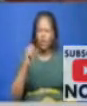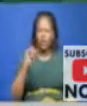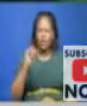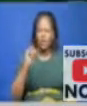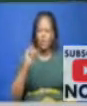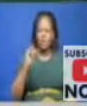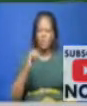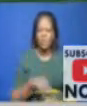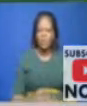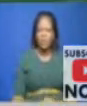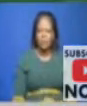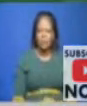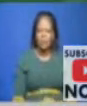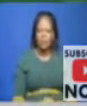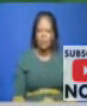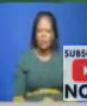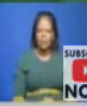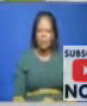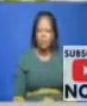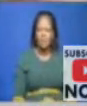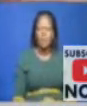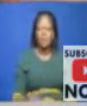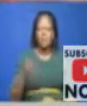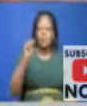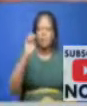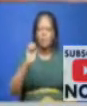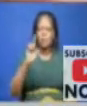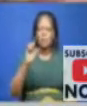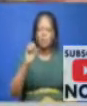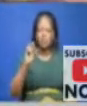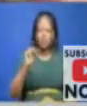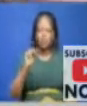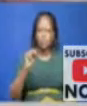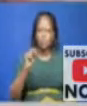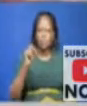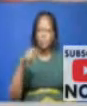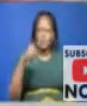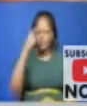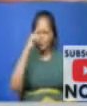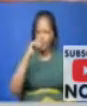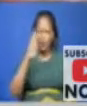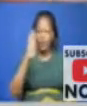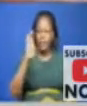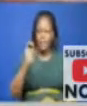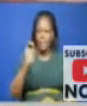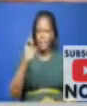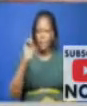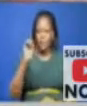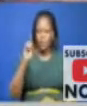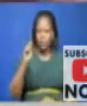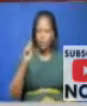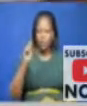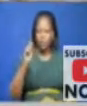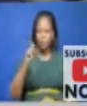committee. Nelson Rabkwech, MP Belgut, to your left, Honorable Ababu.